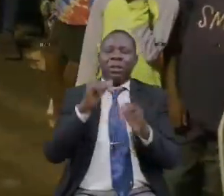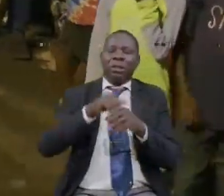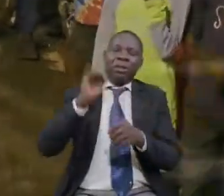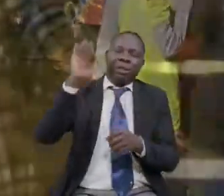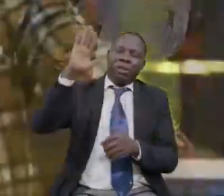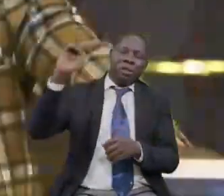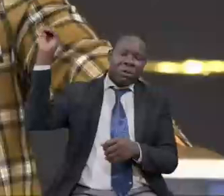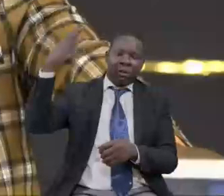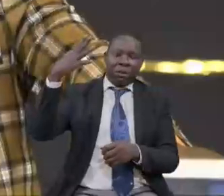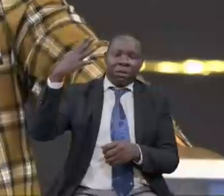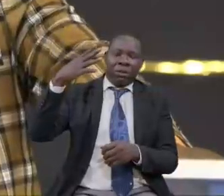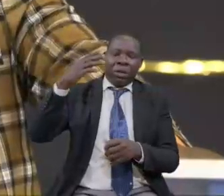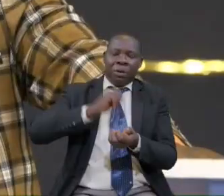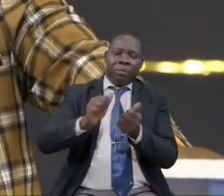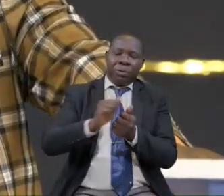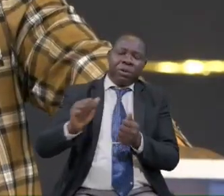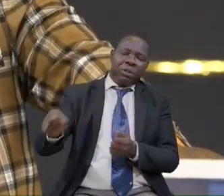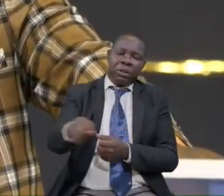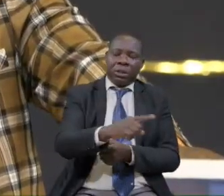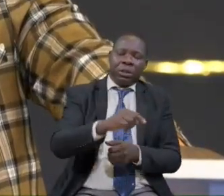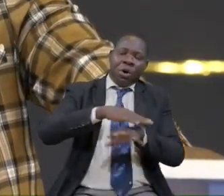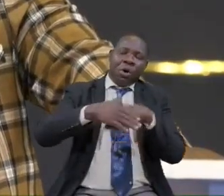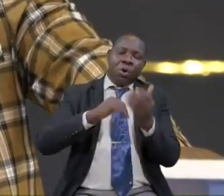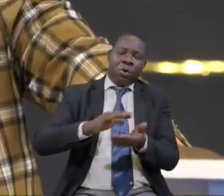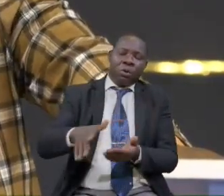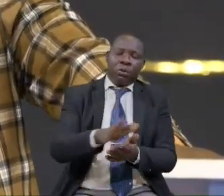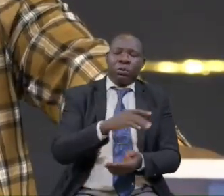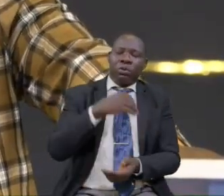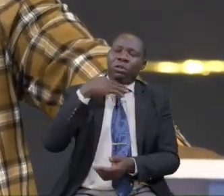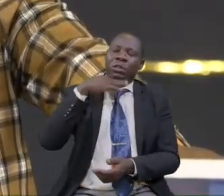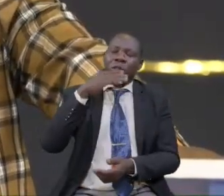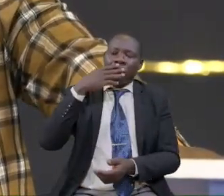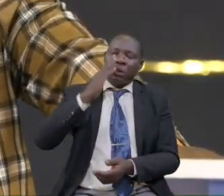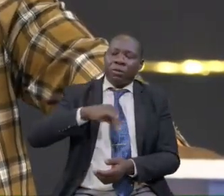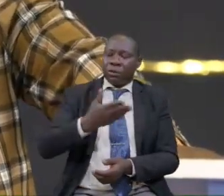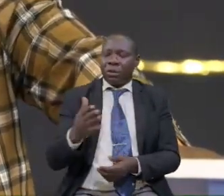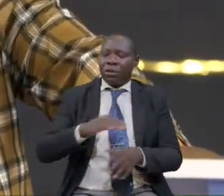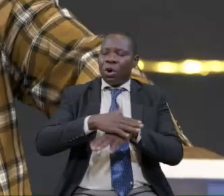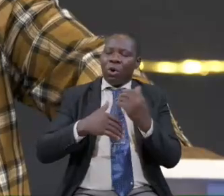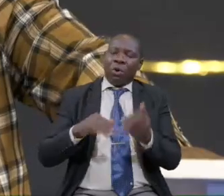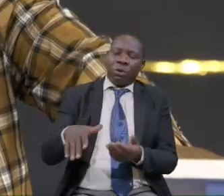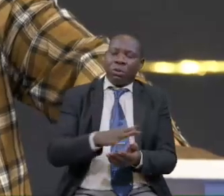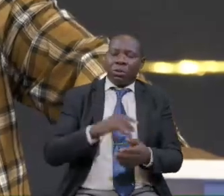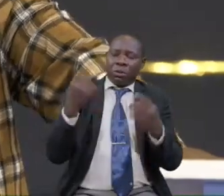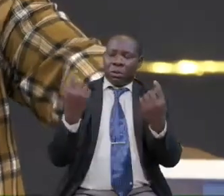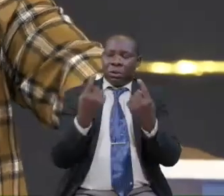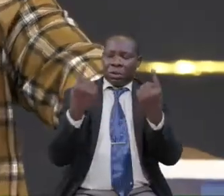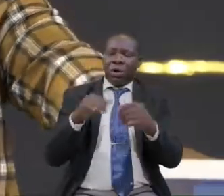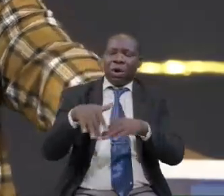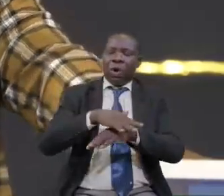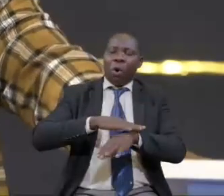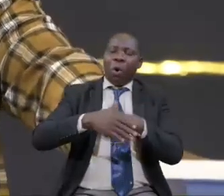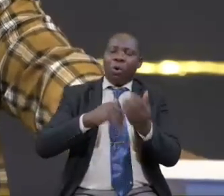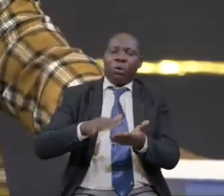purge them. All those evil things, all those sins, all those works of the flesh.